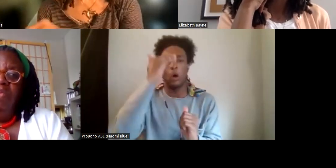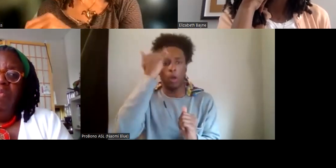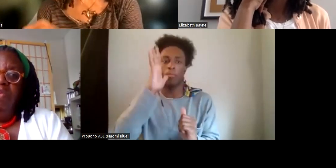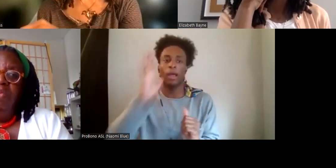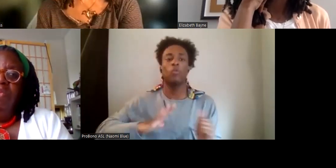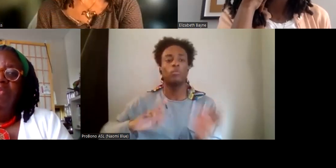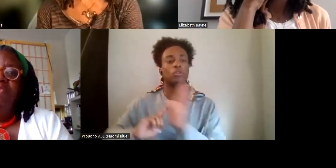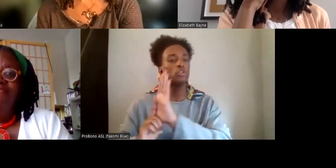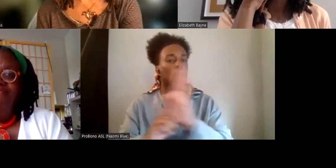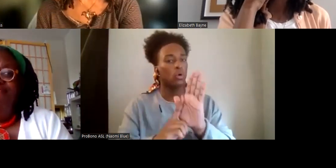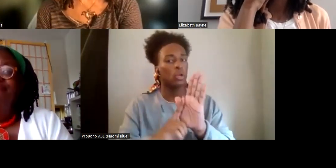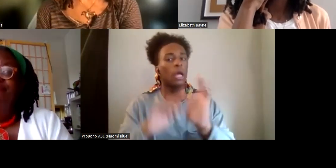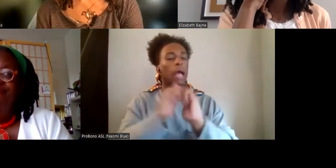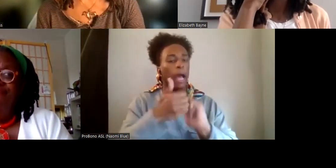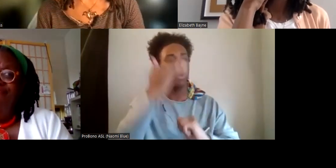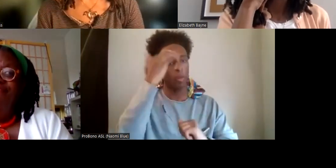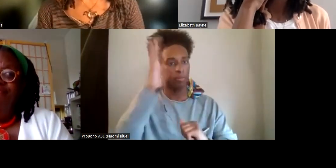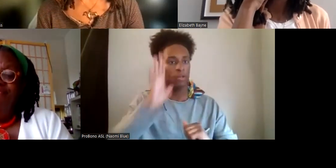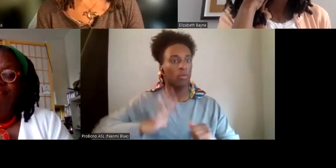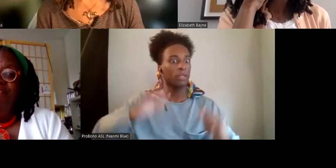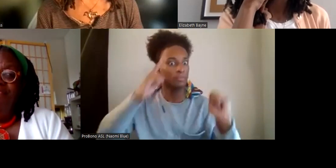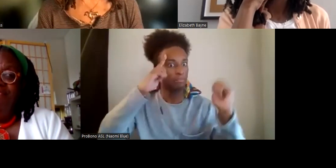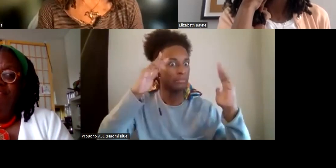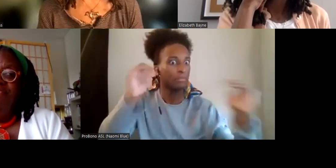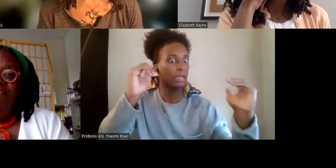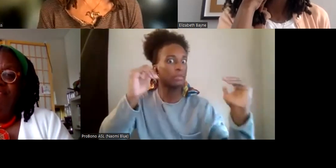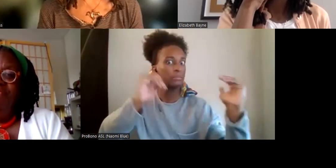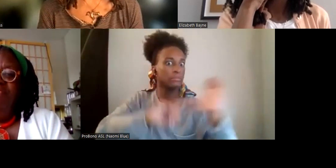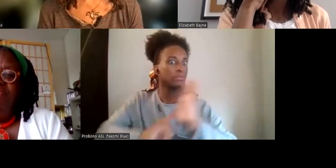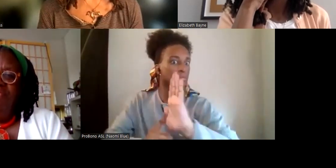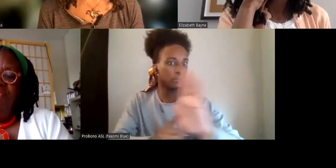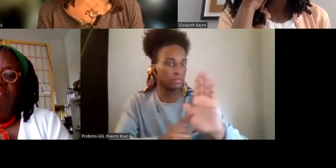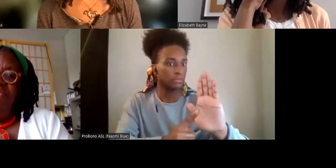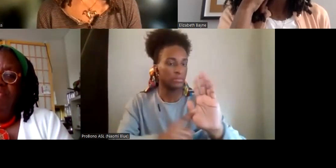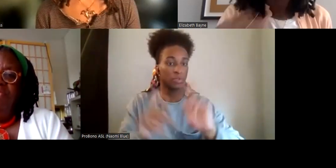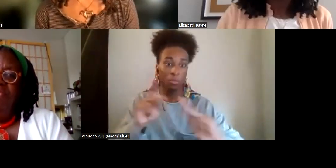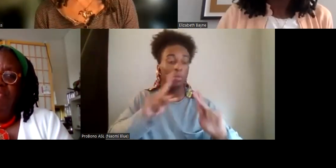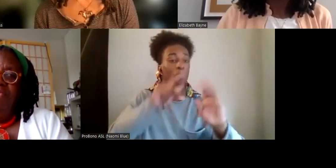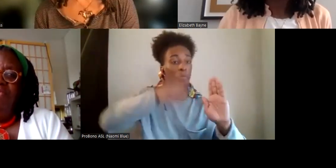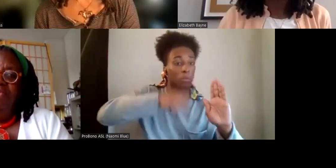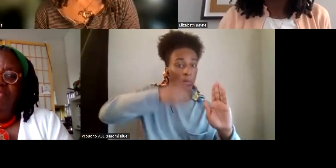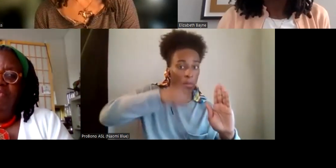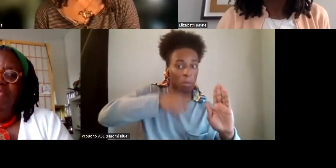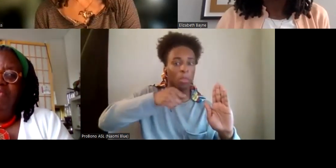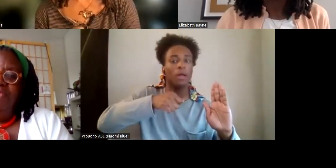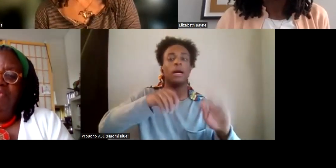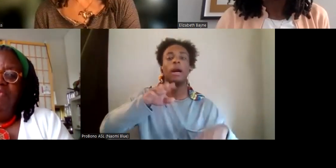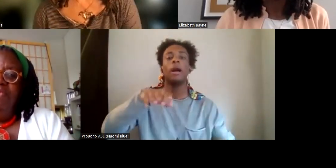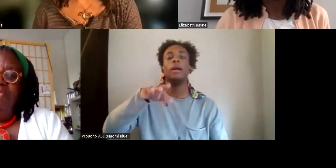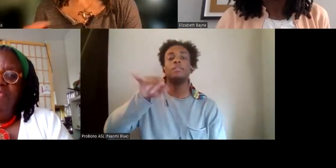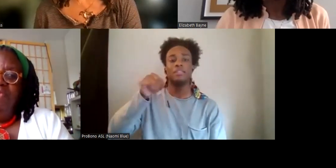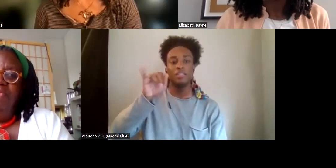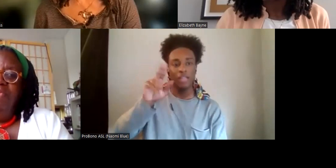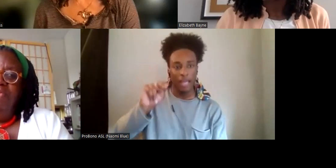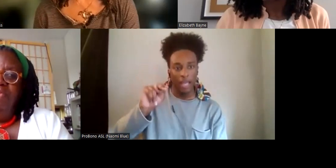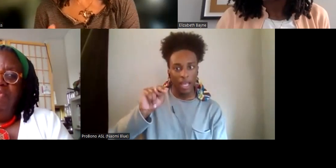expected to be portrayed by the people who show these films. And Jan, I'm interested in how you